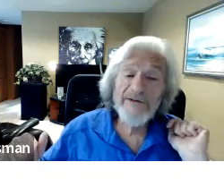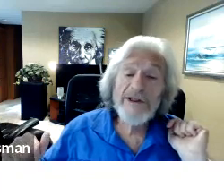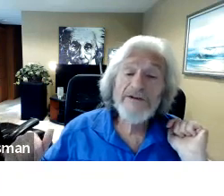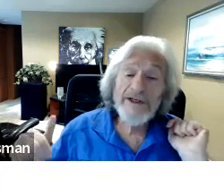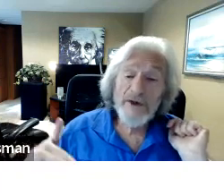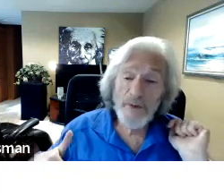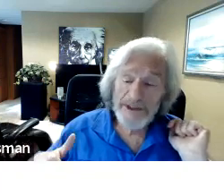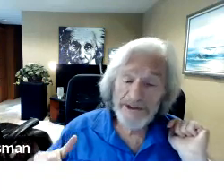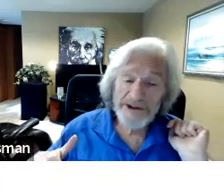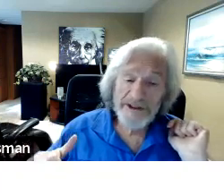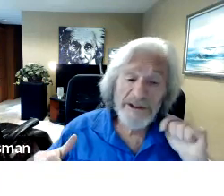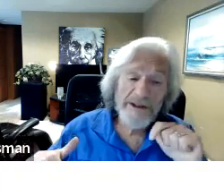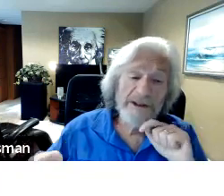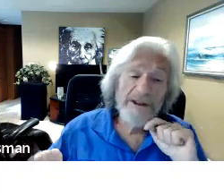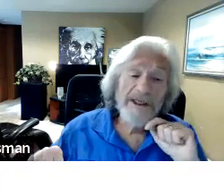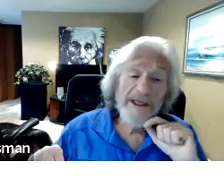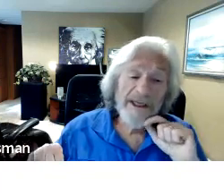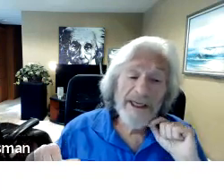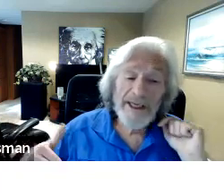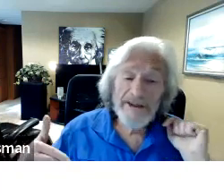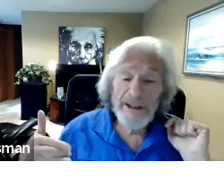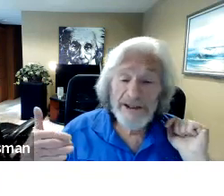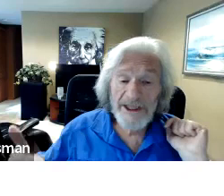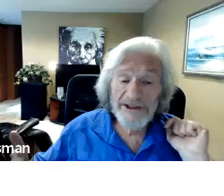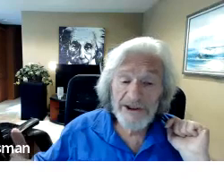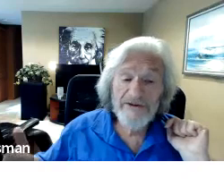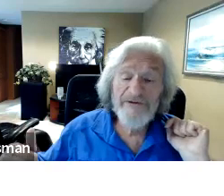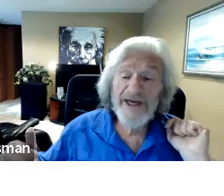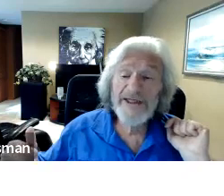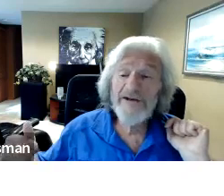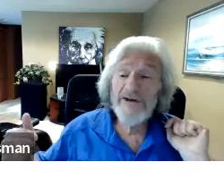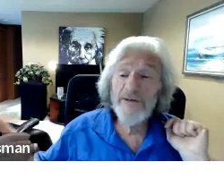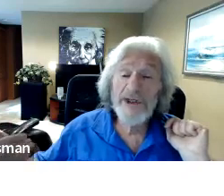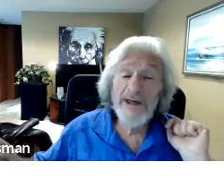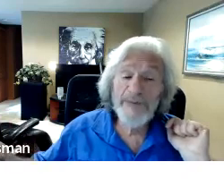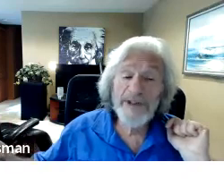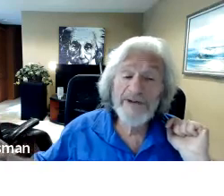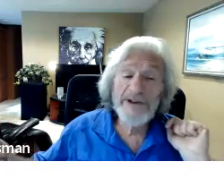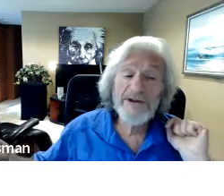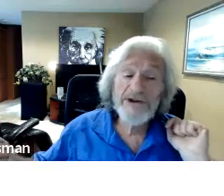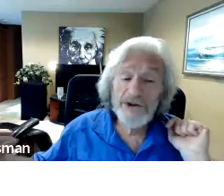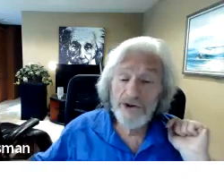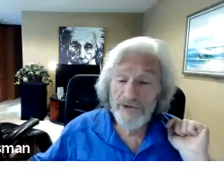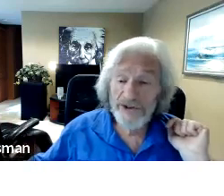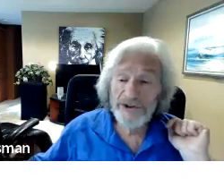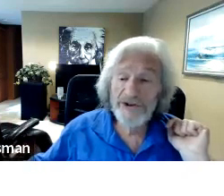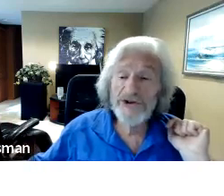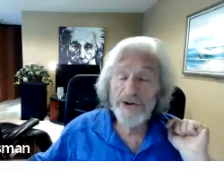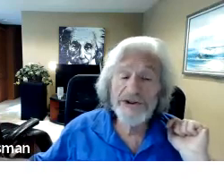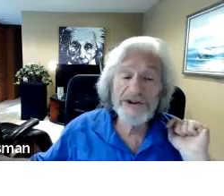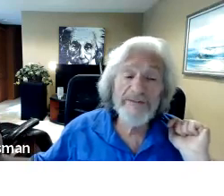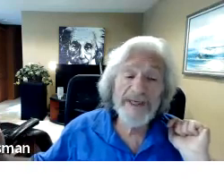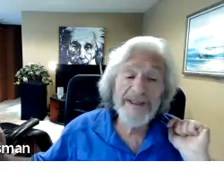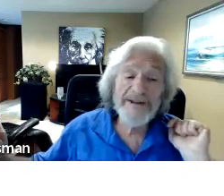picked out that could witness it and attest to the fact that they were competent to do this,